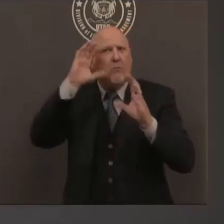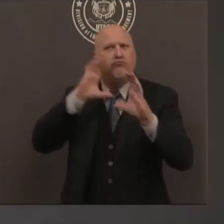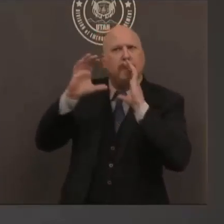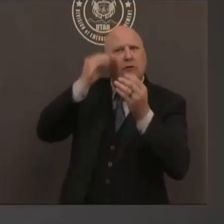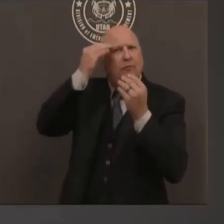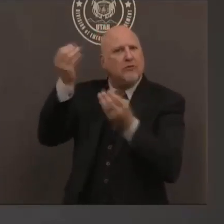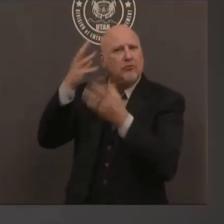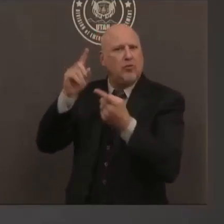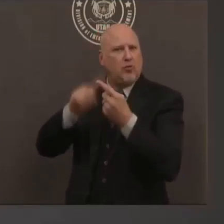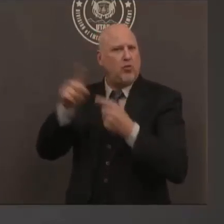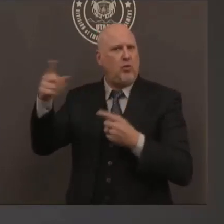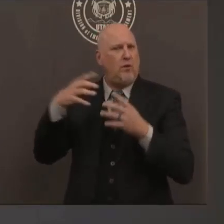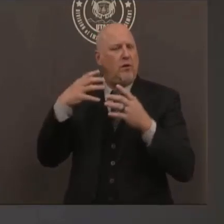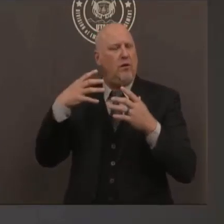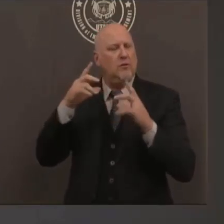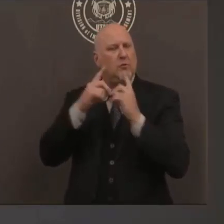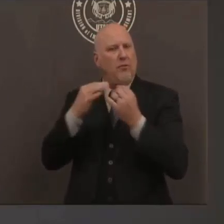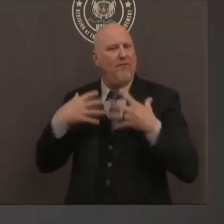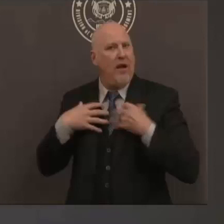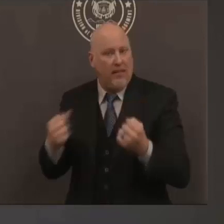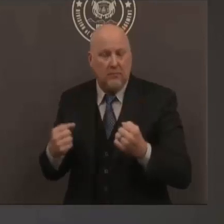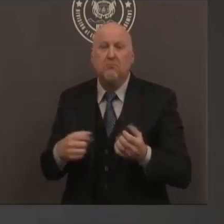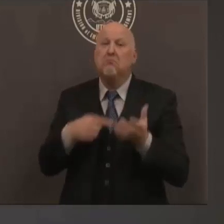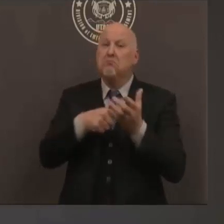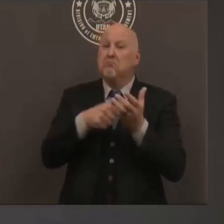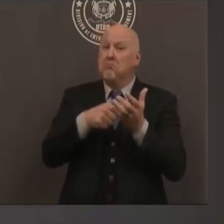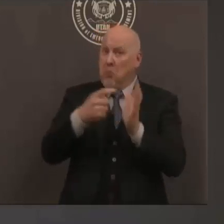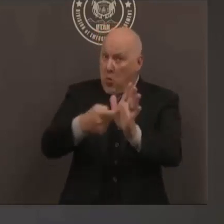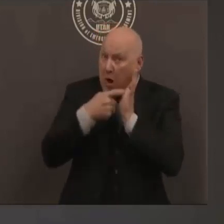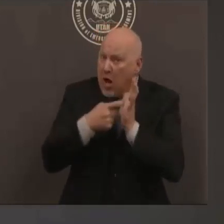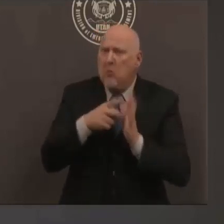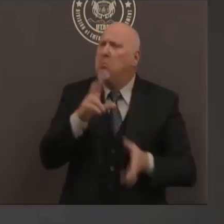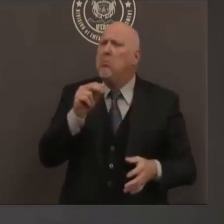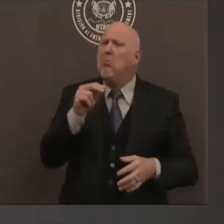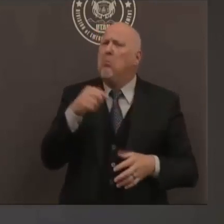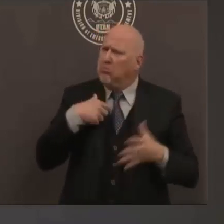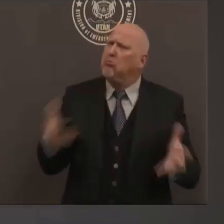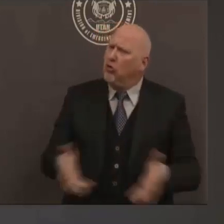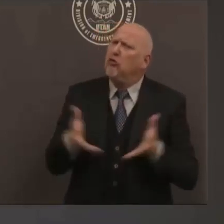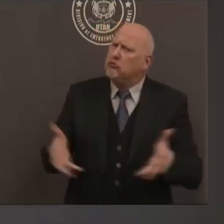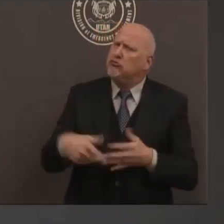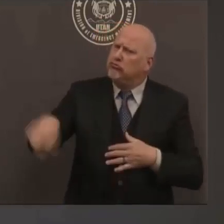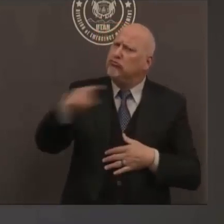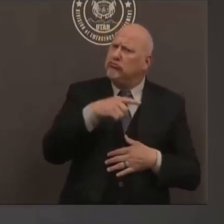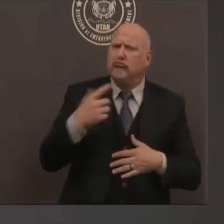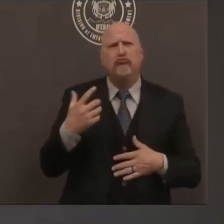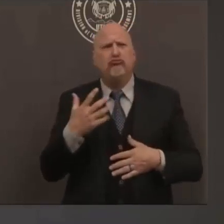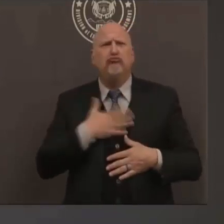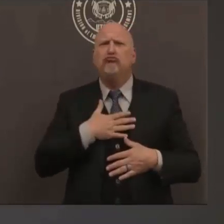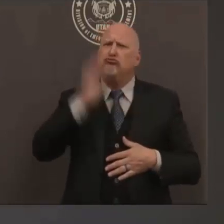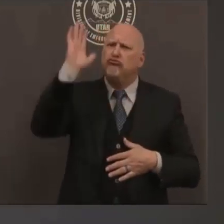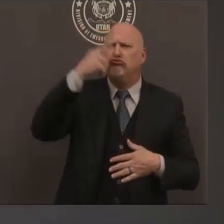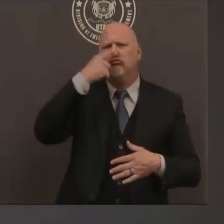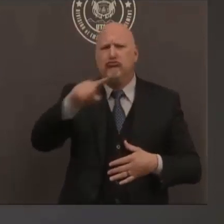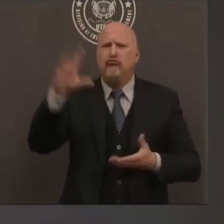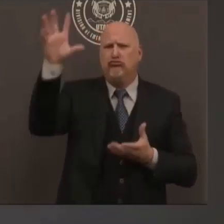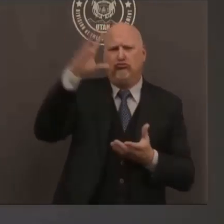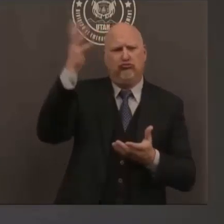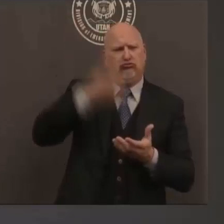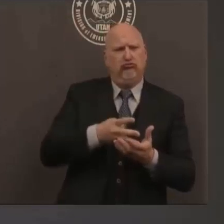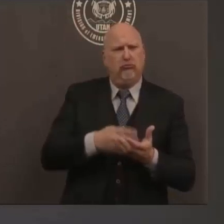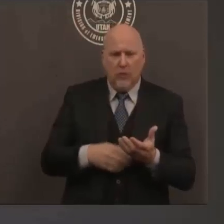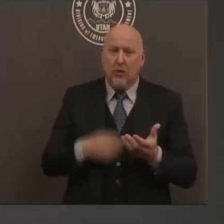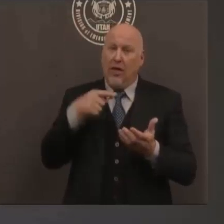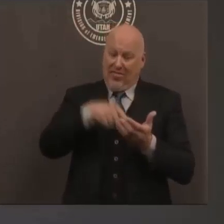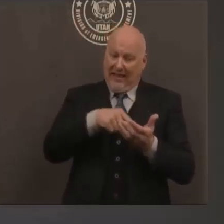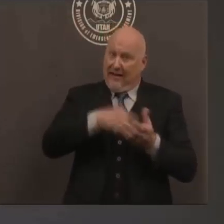You control the data. You own the data. You can delete it anytime you want. It's automatically deleted every 30 days. Your health issues are deleted